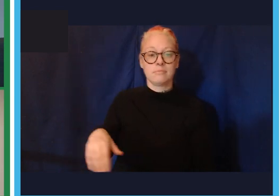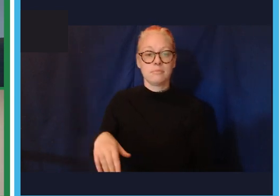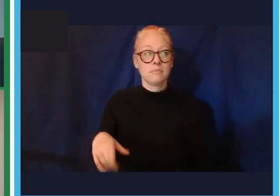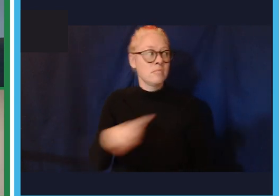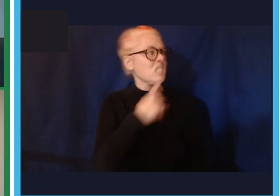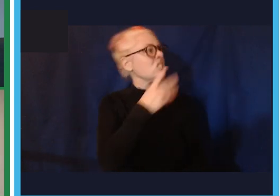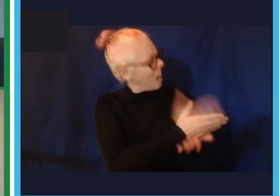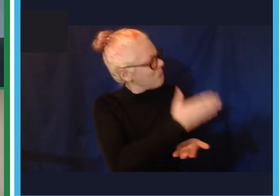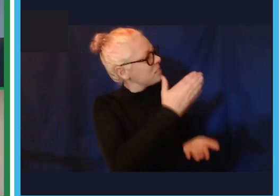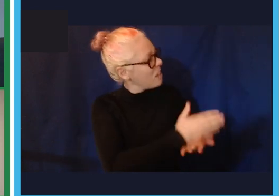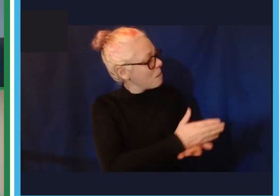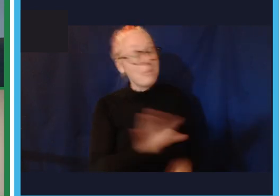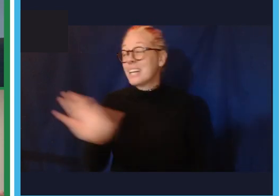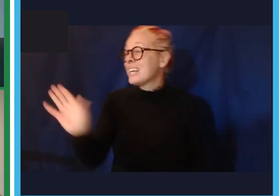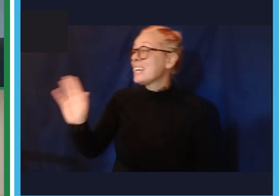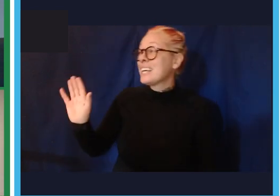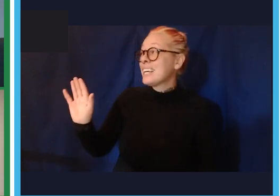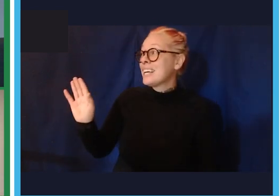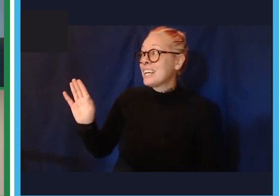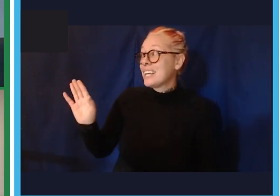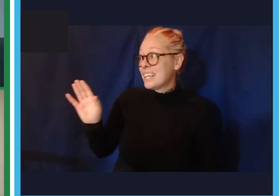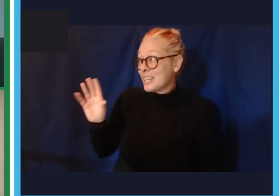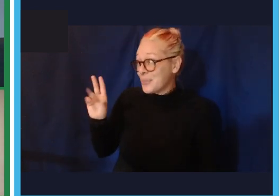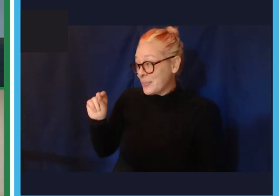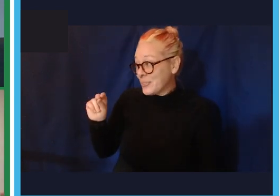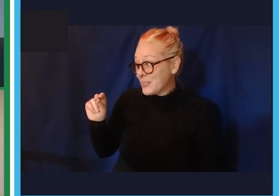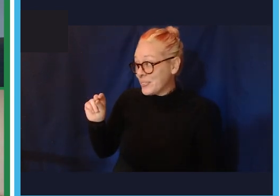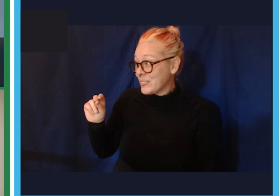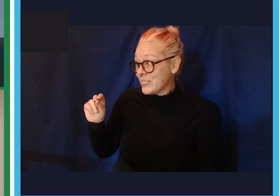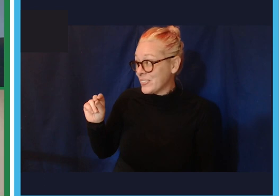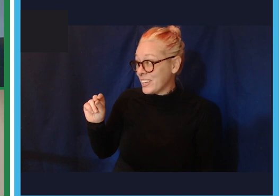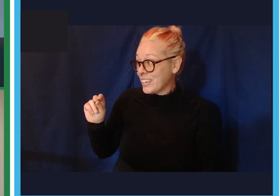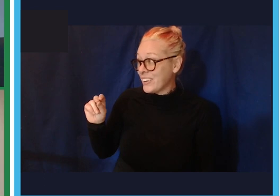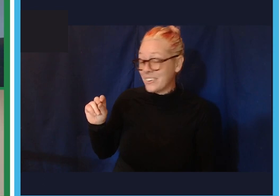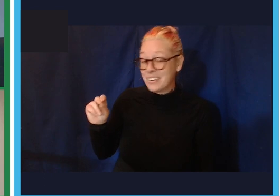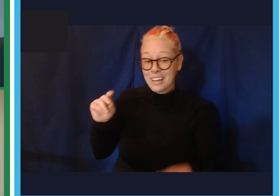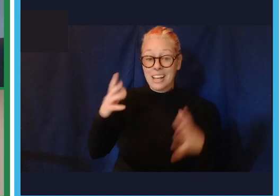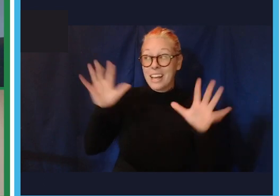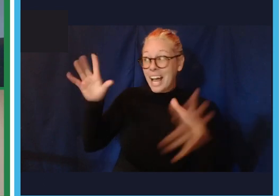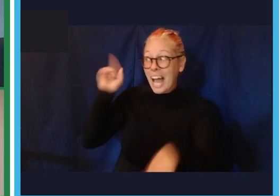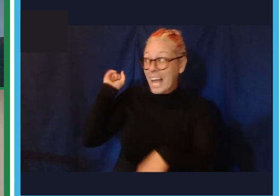bit. Cause it was such a catharsis, right? Oh, really?